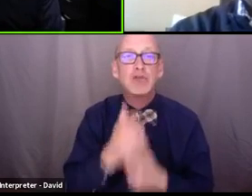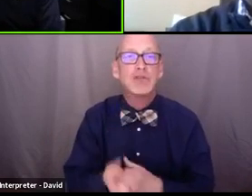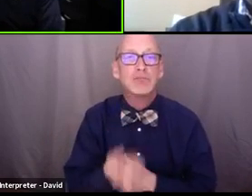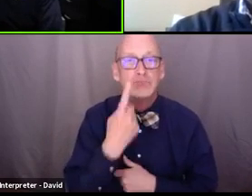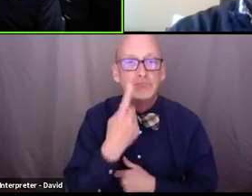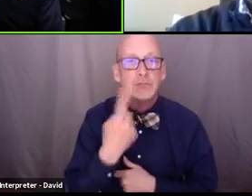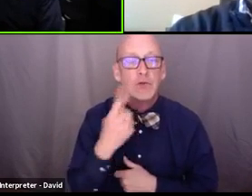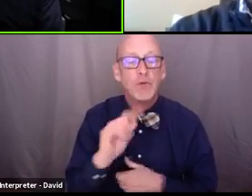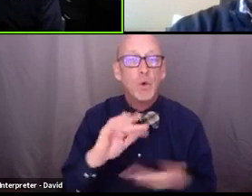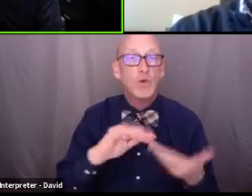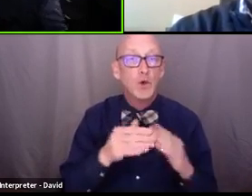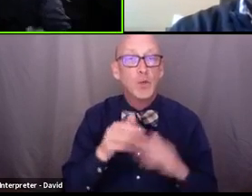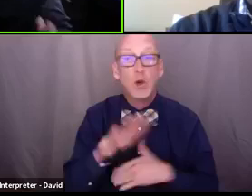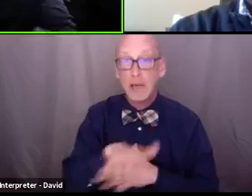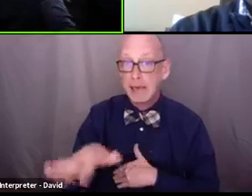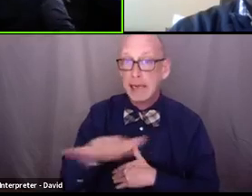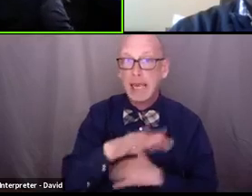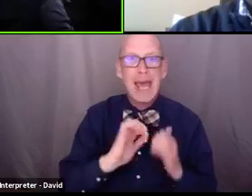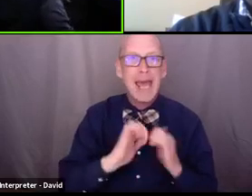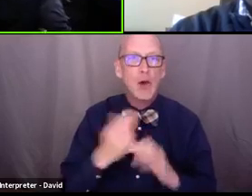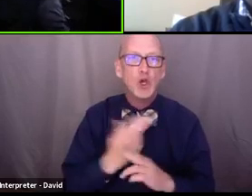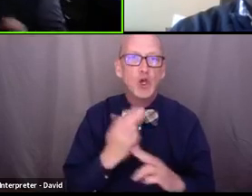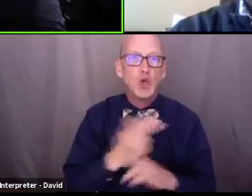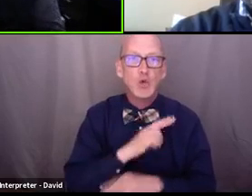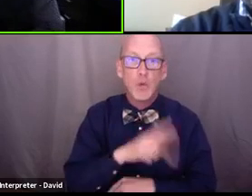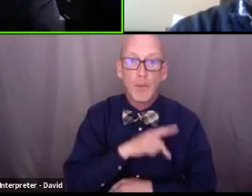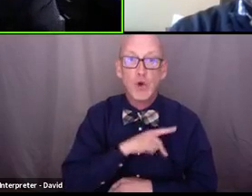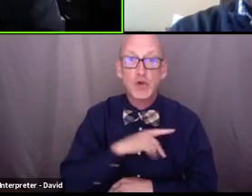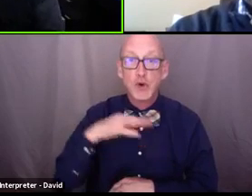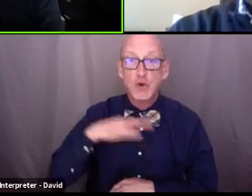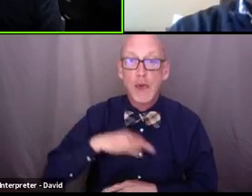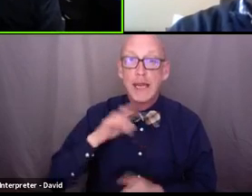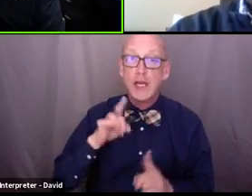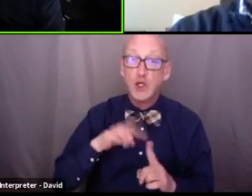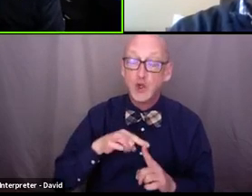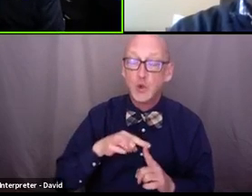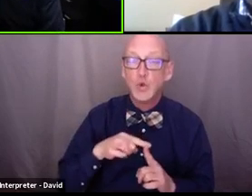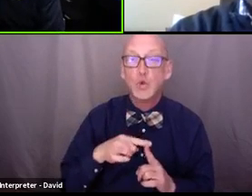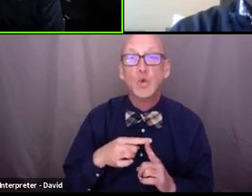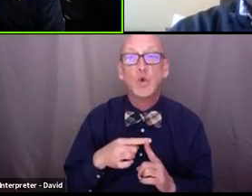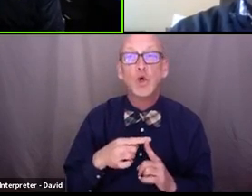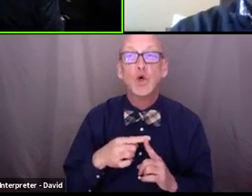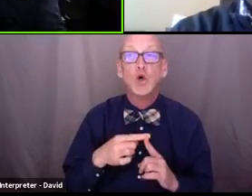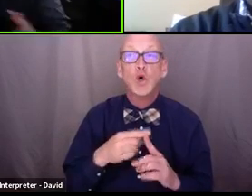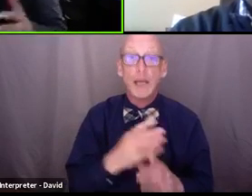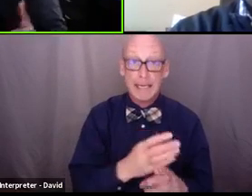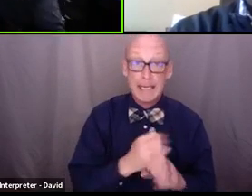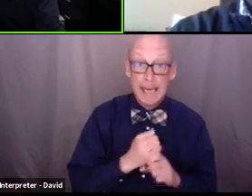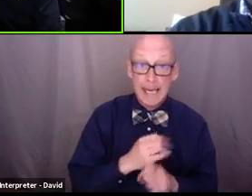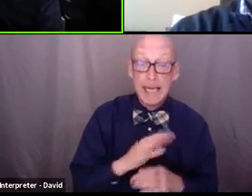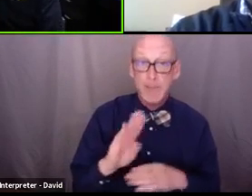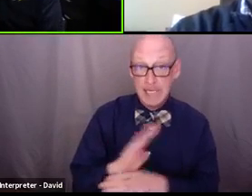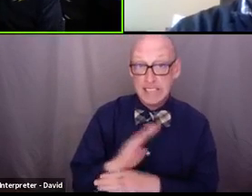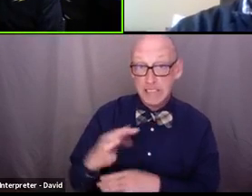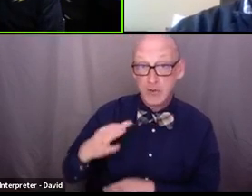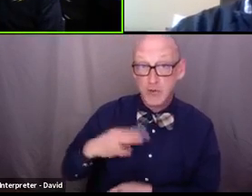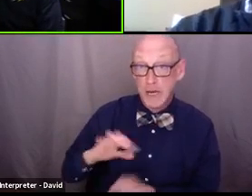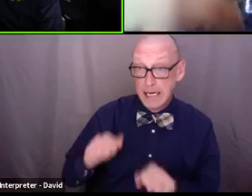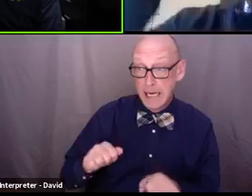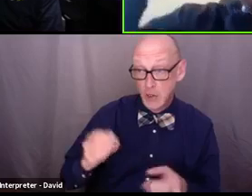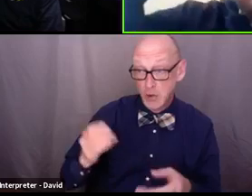for our community how to use their personal credit to be able to secure business credit and the like. Can you fill us in